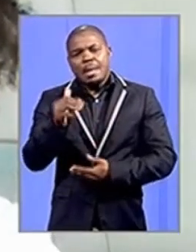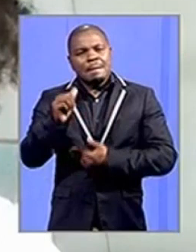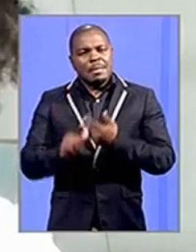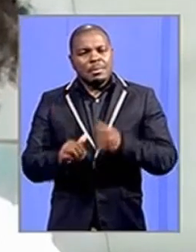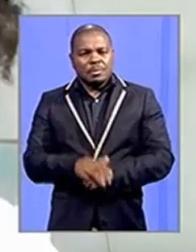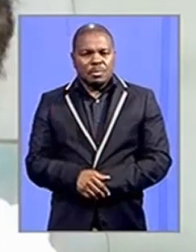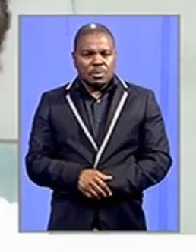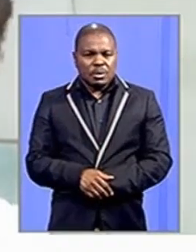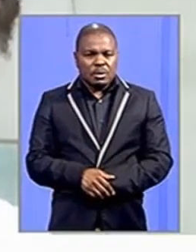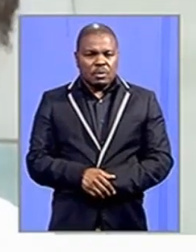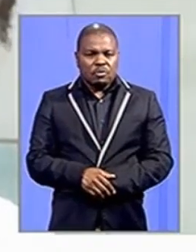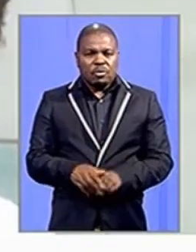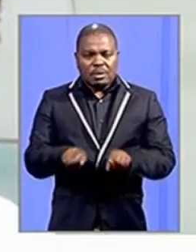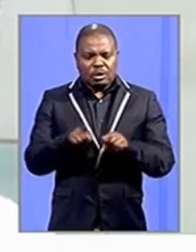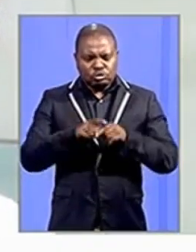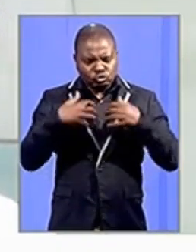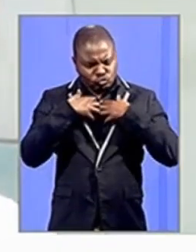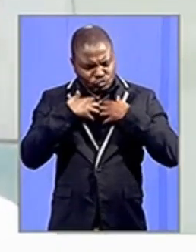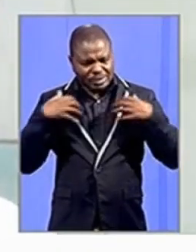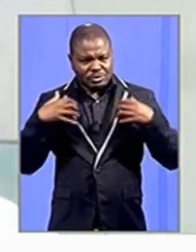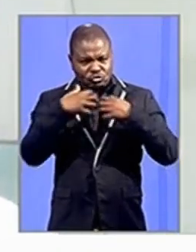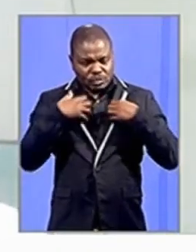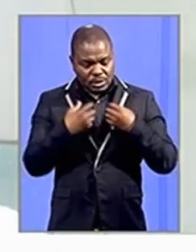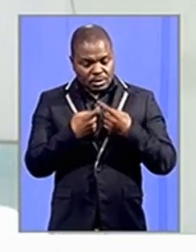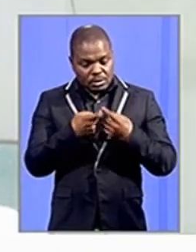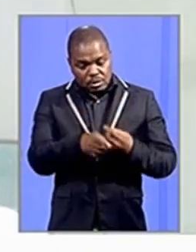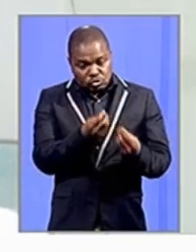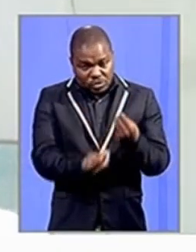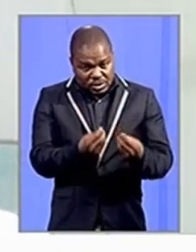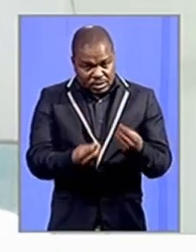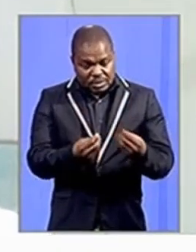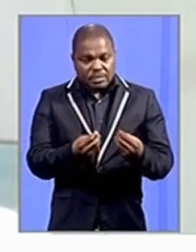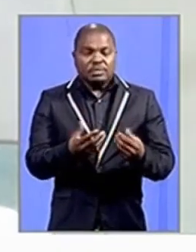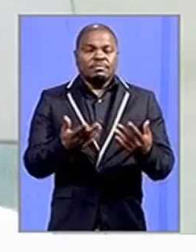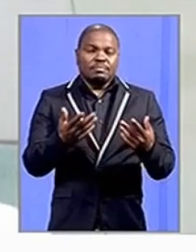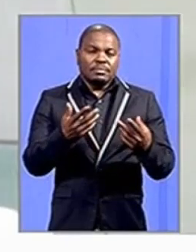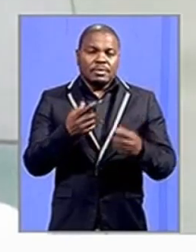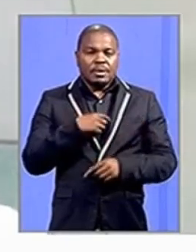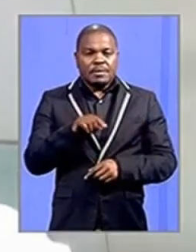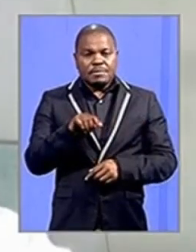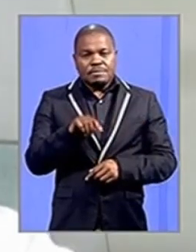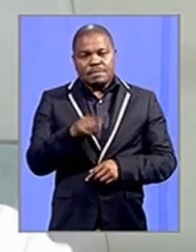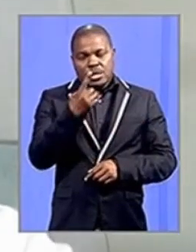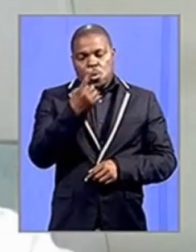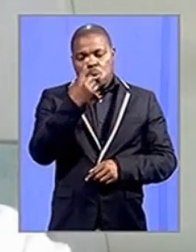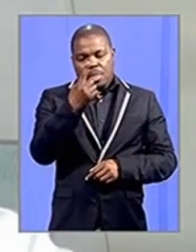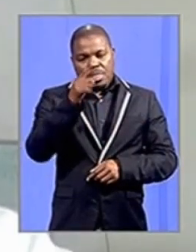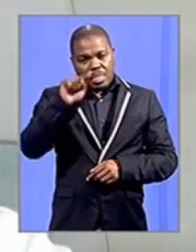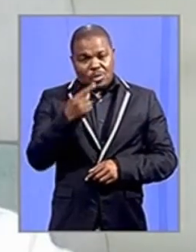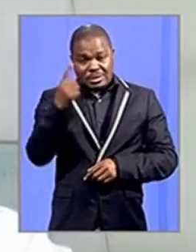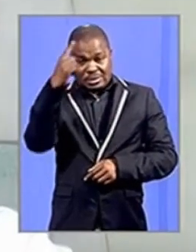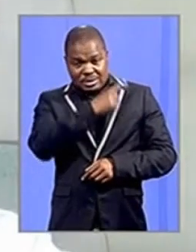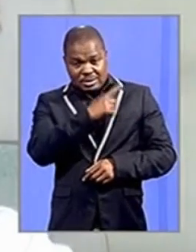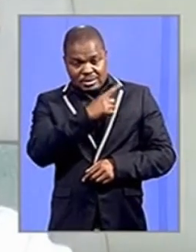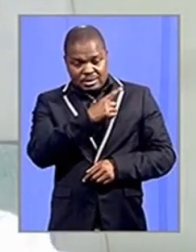of toxic stress on children experienced in the first 1,000 days of a